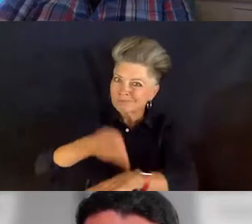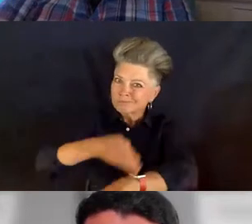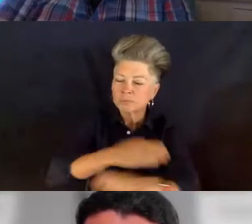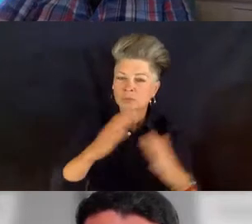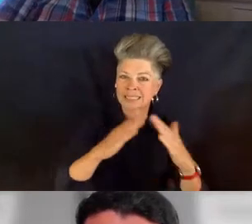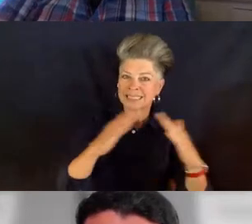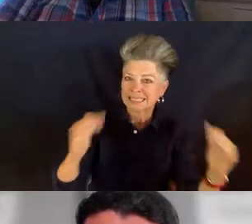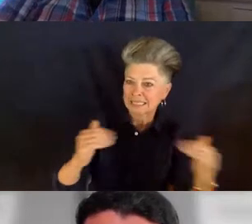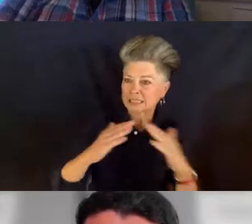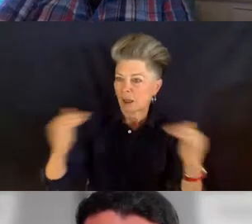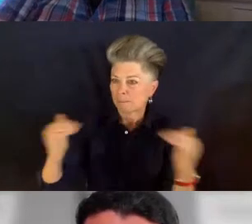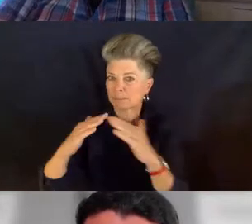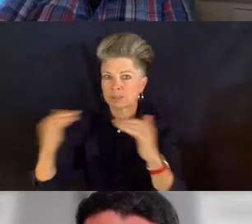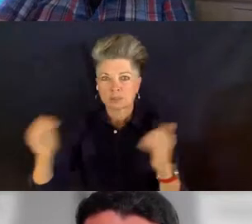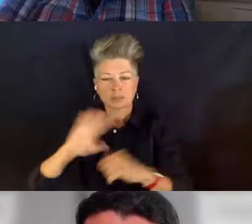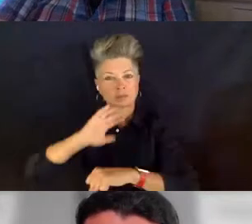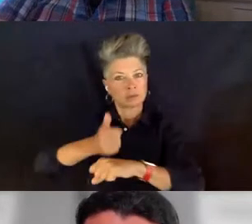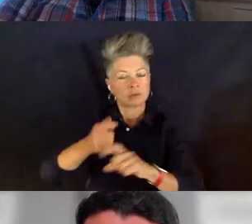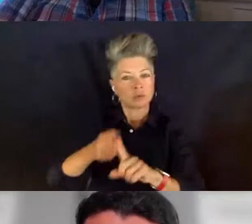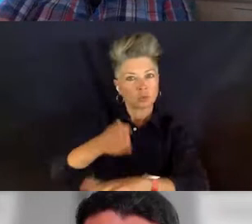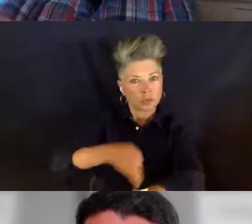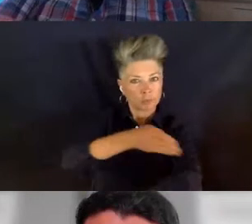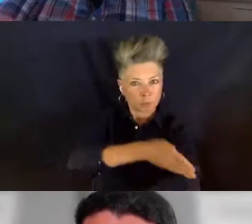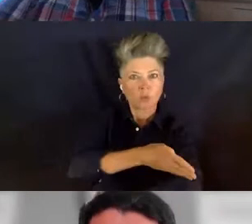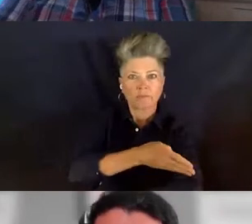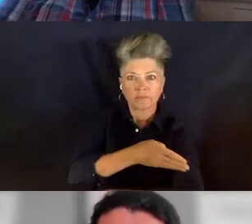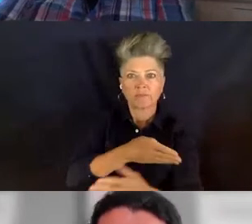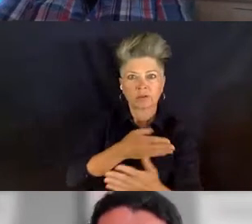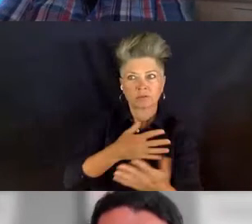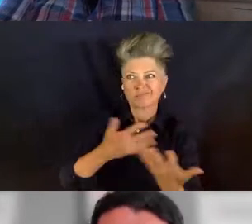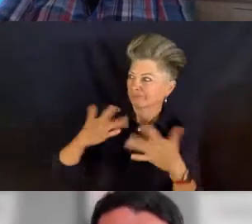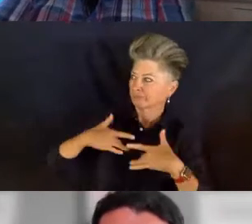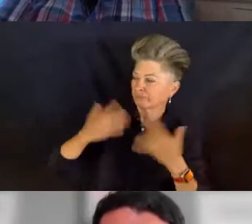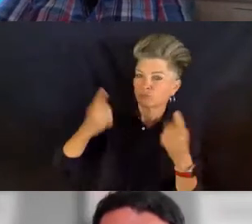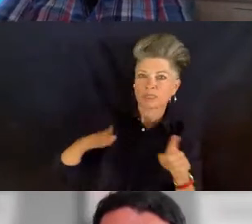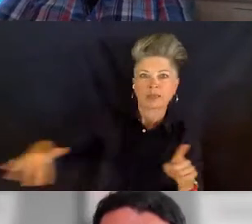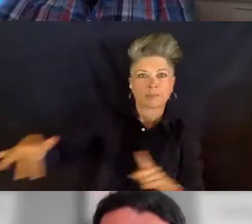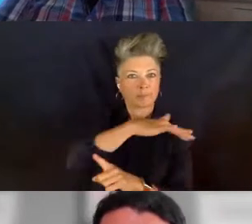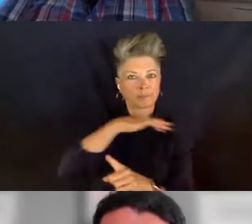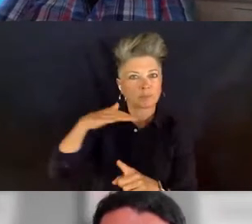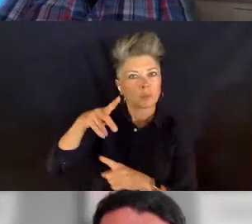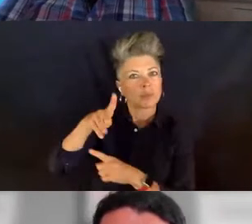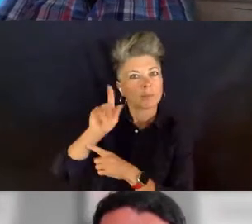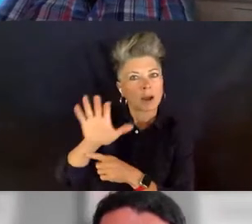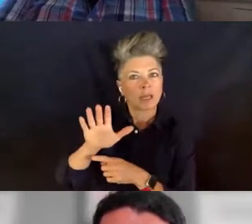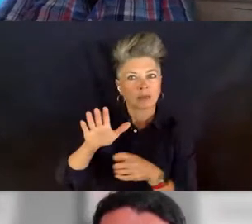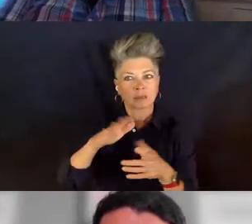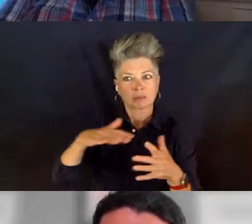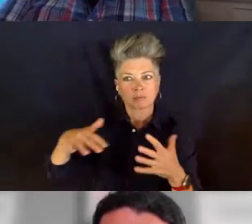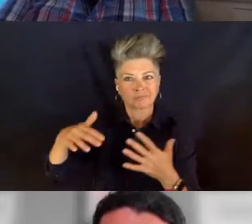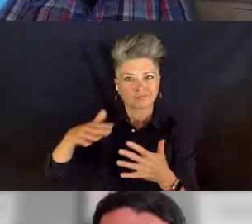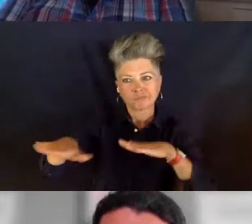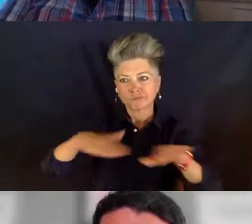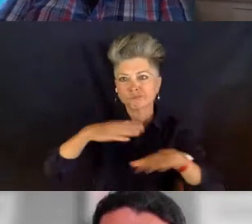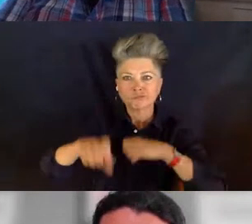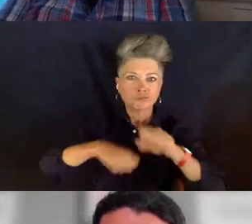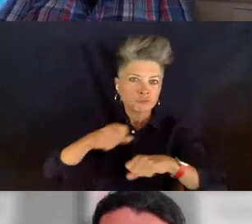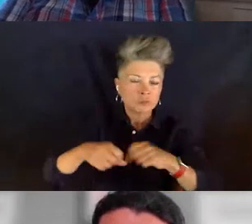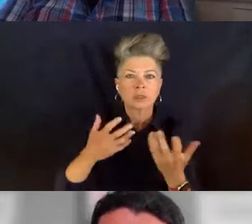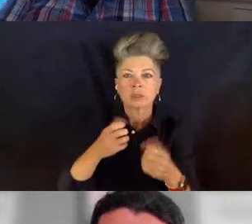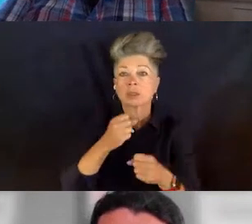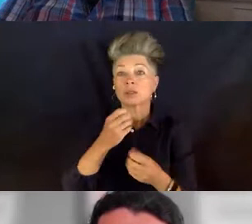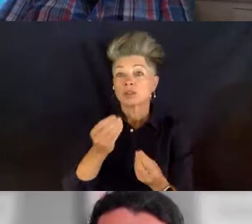are established in order to improve the condition in the public right-of-way. So many of us have heard of systems